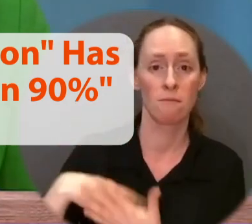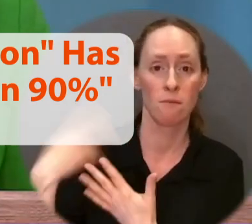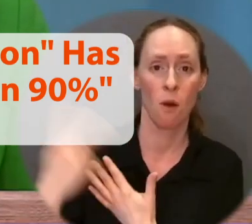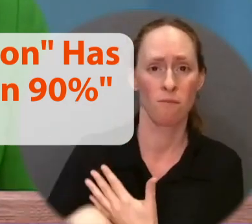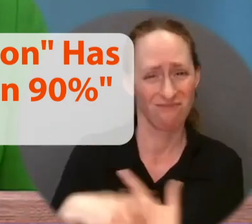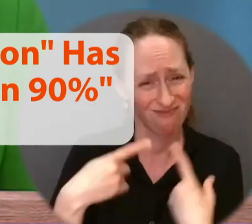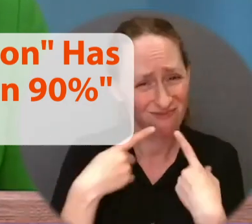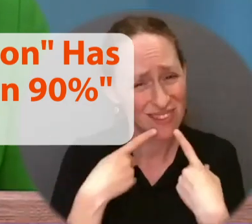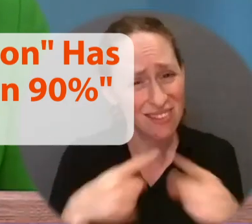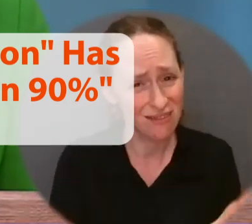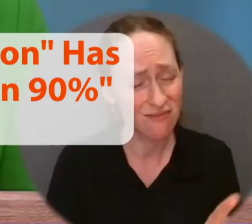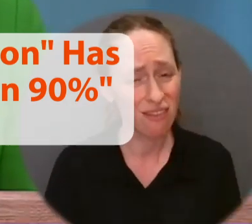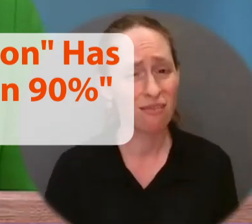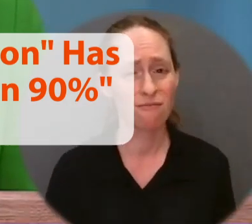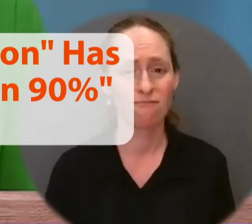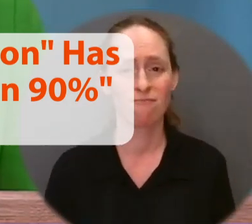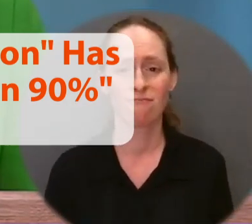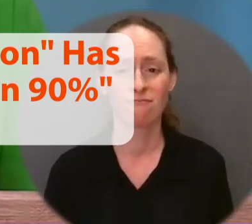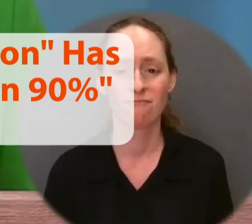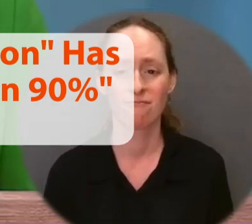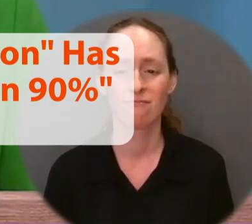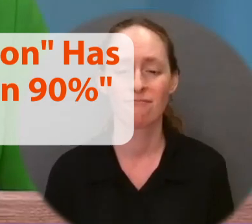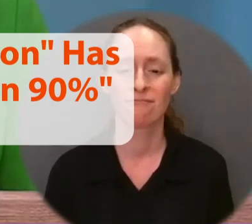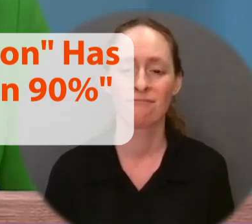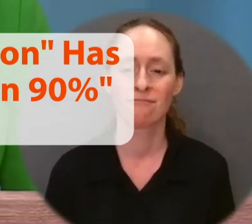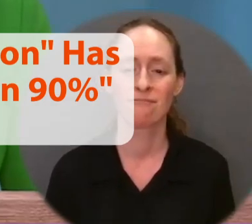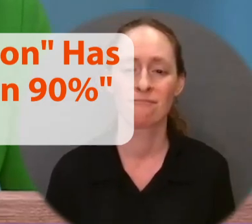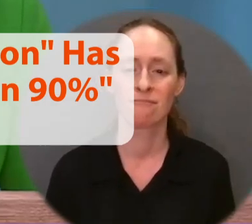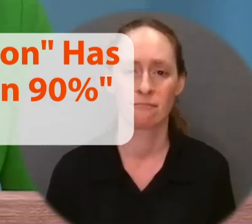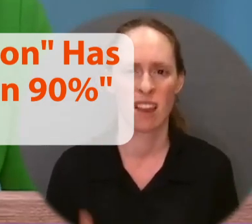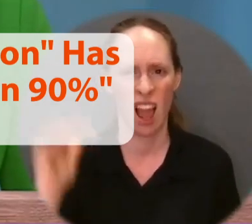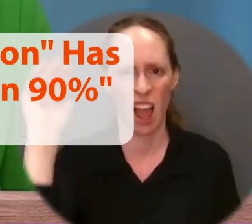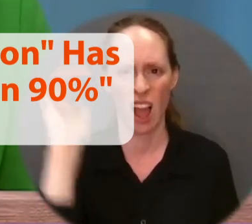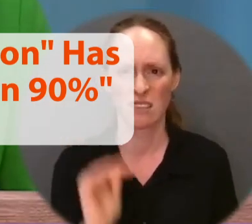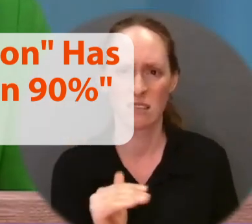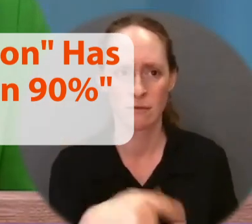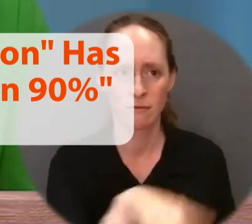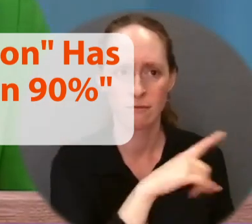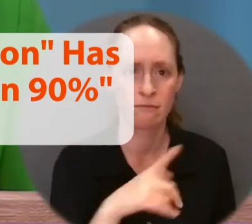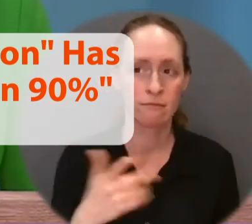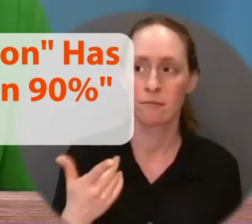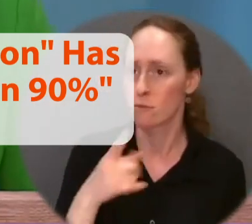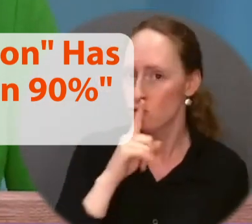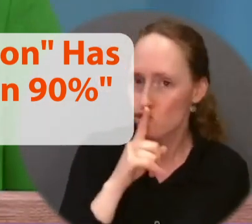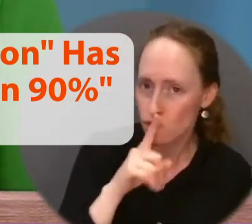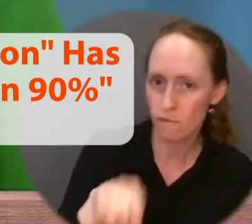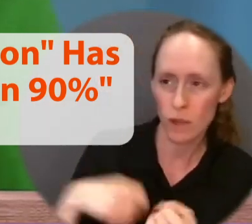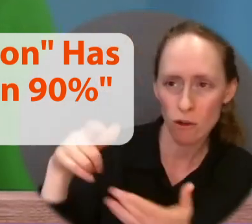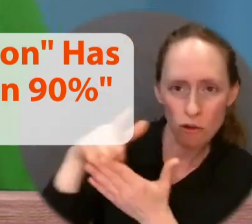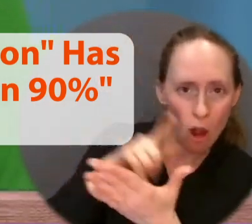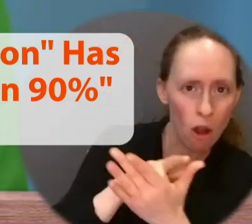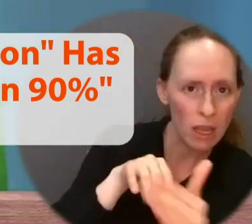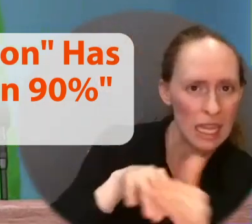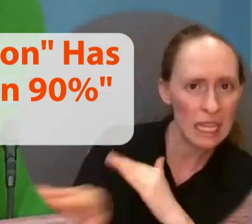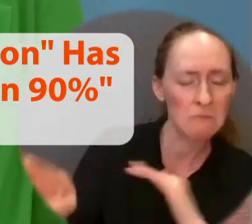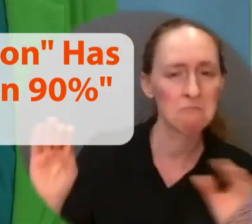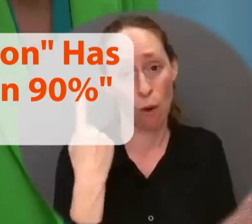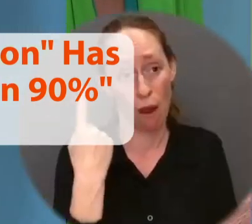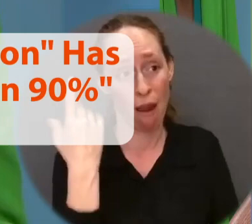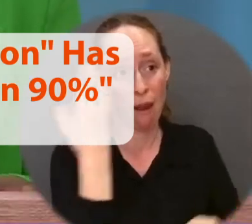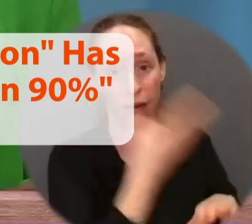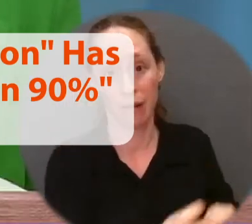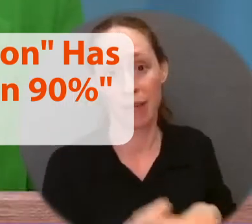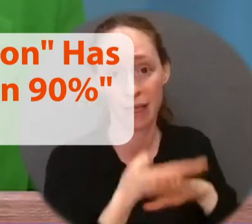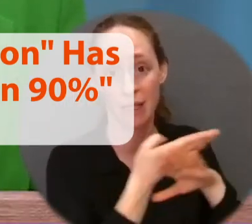When it comes to illegal migration, you've seen it come down by more than 90%. And that's because of the actions that this president has